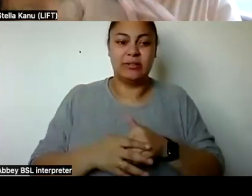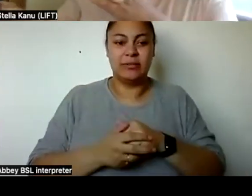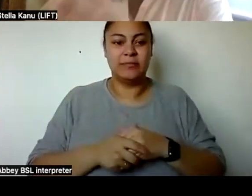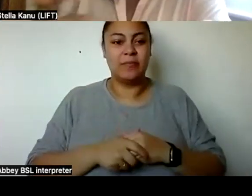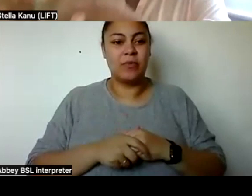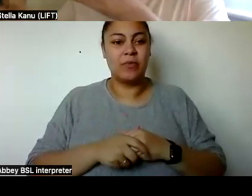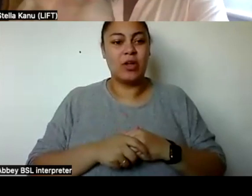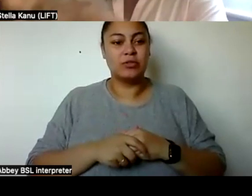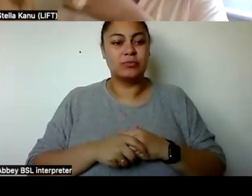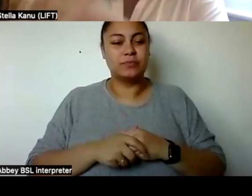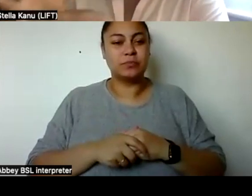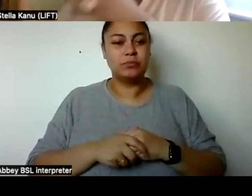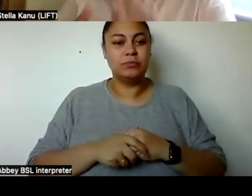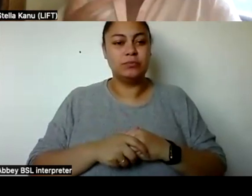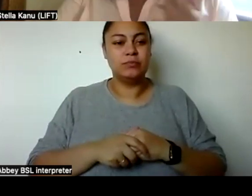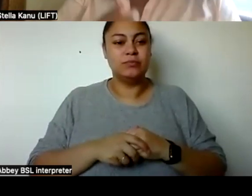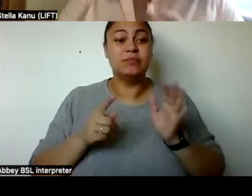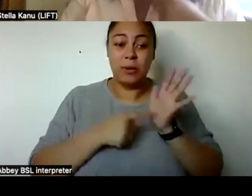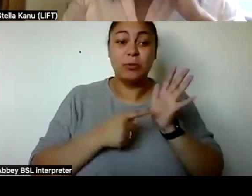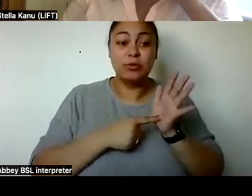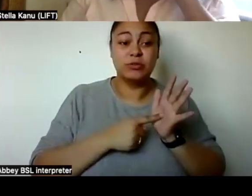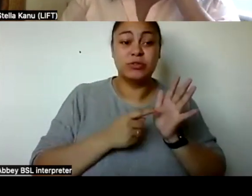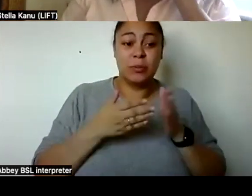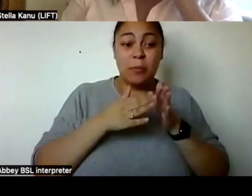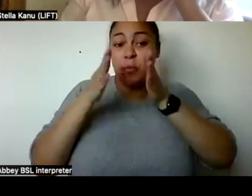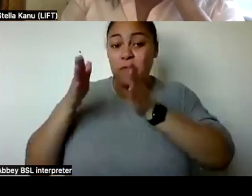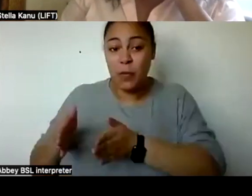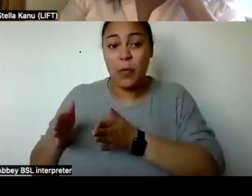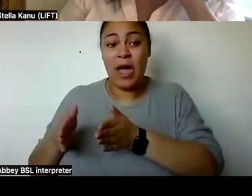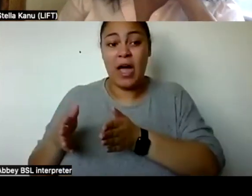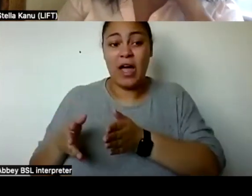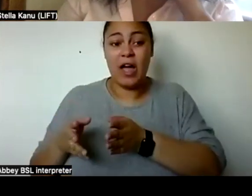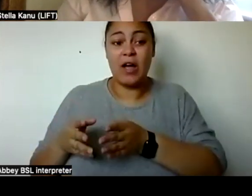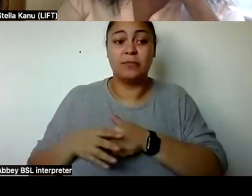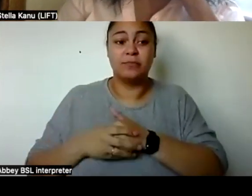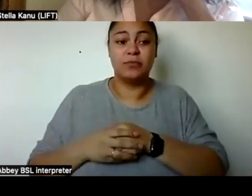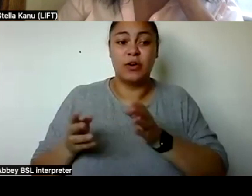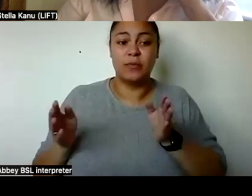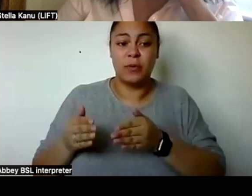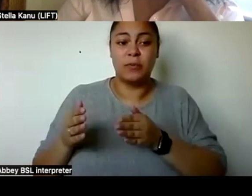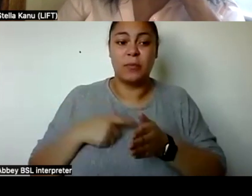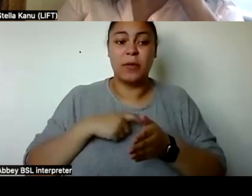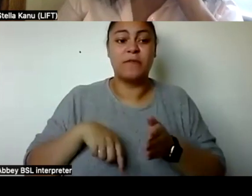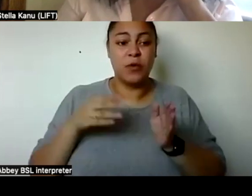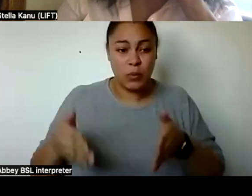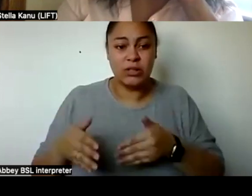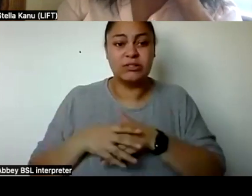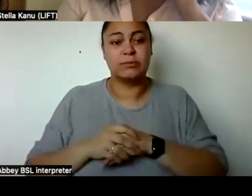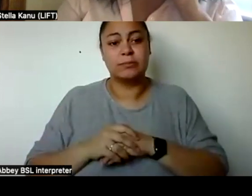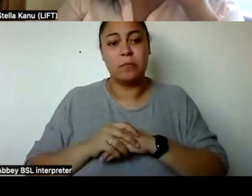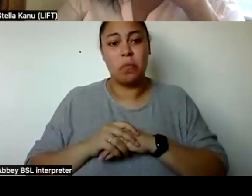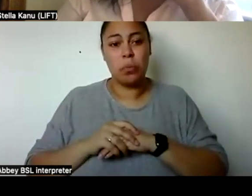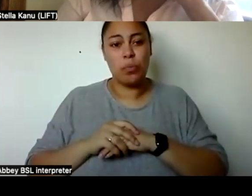of moving away from this focus on labor to kind of humanity. And similarly, you know, we've reviewed our